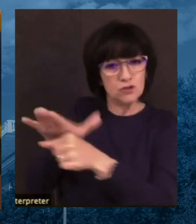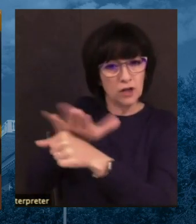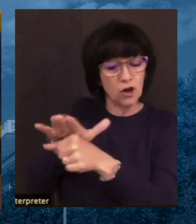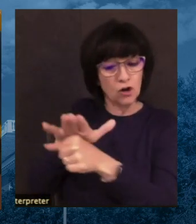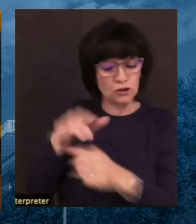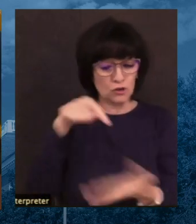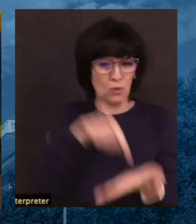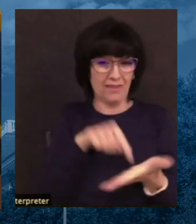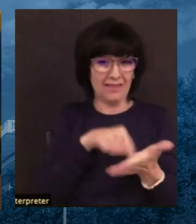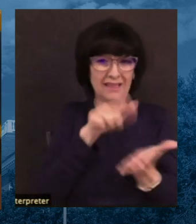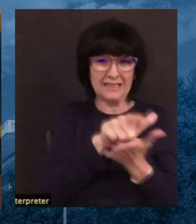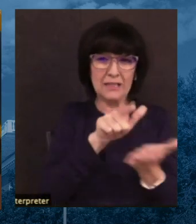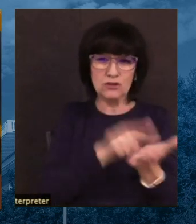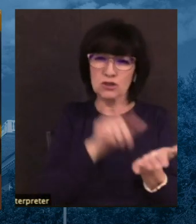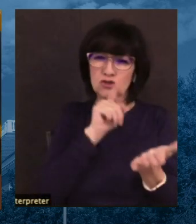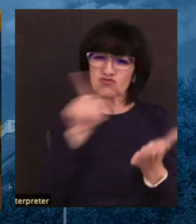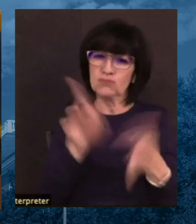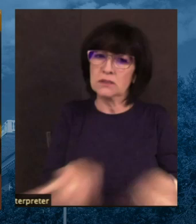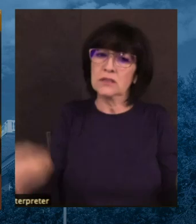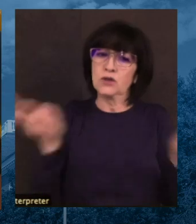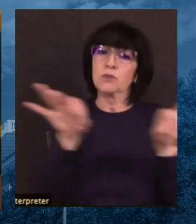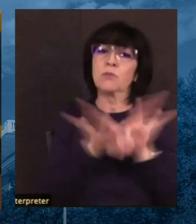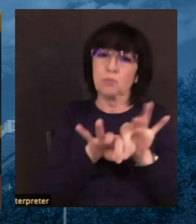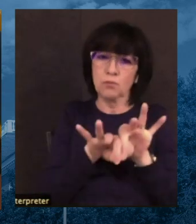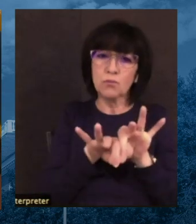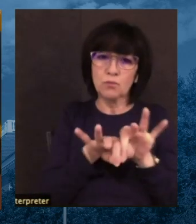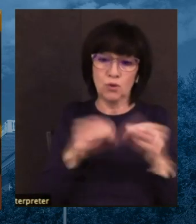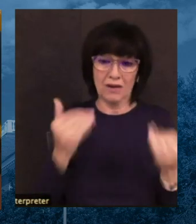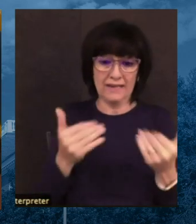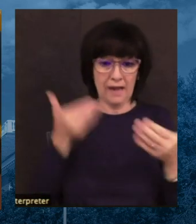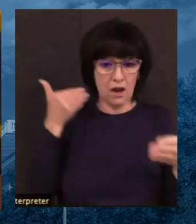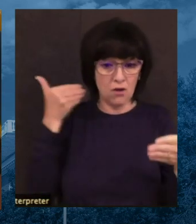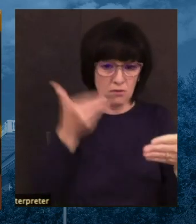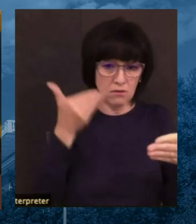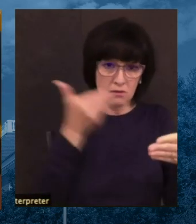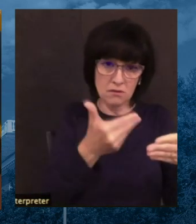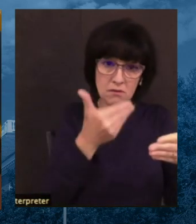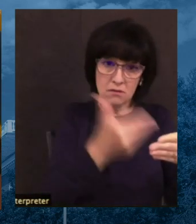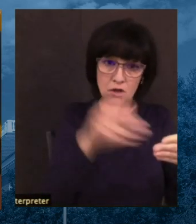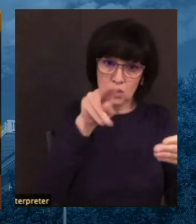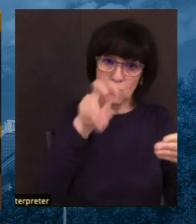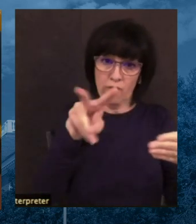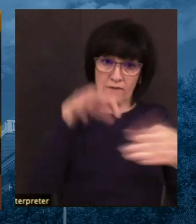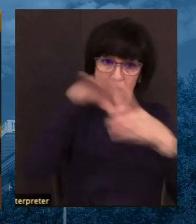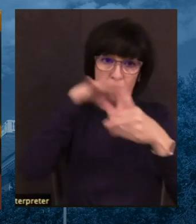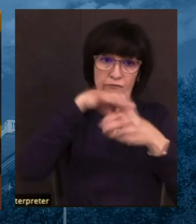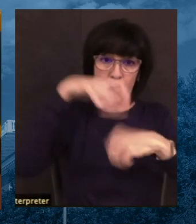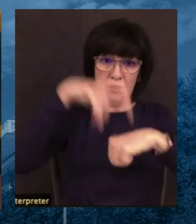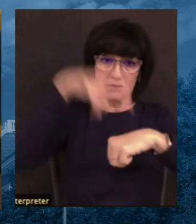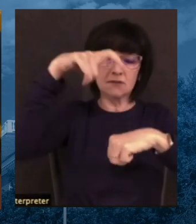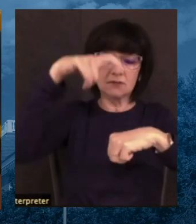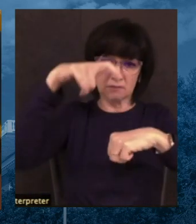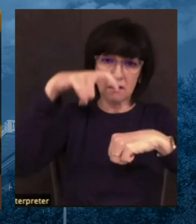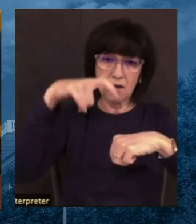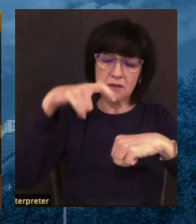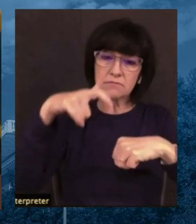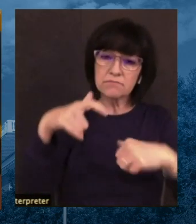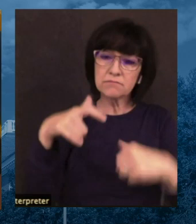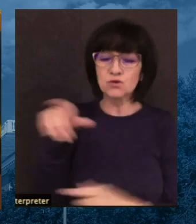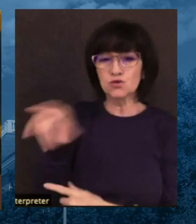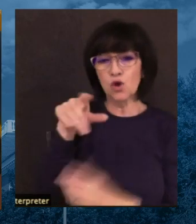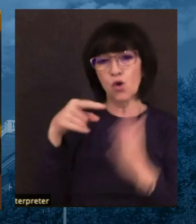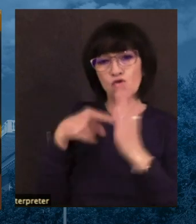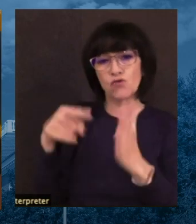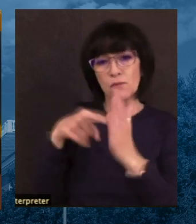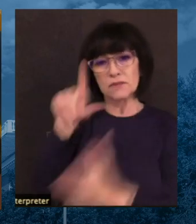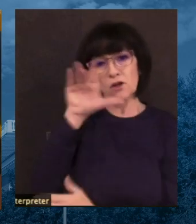approach the election season coming up this fall. As Representative Longhurst said, such a